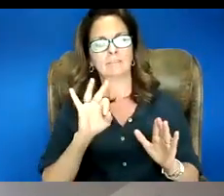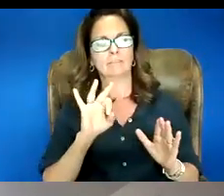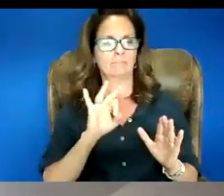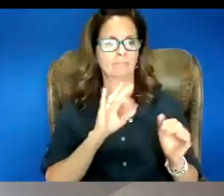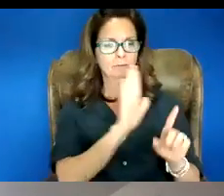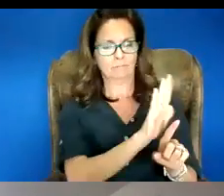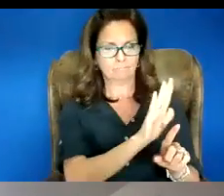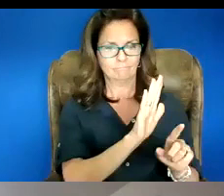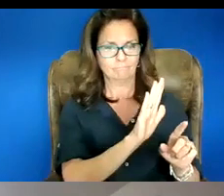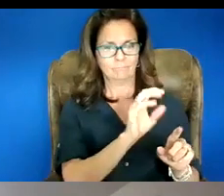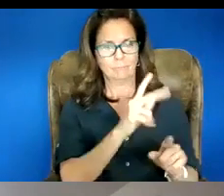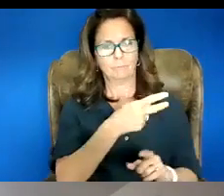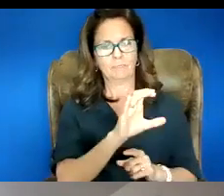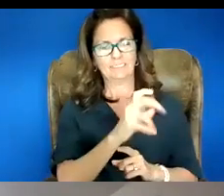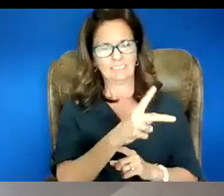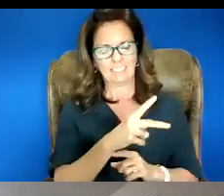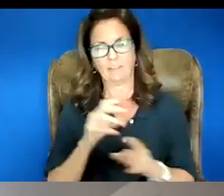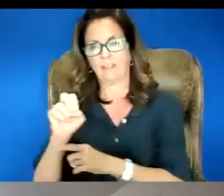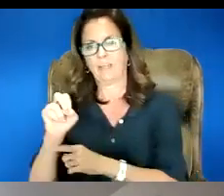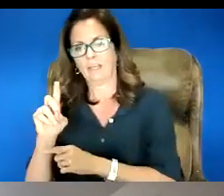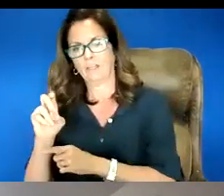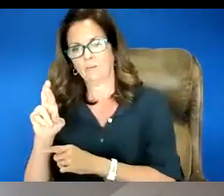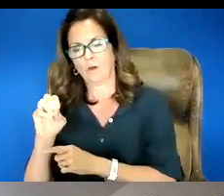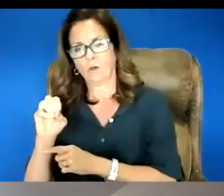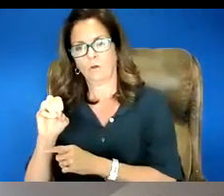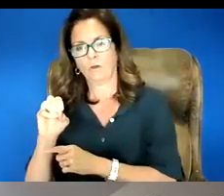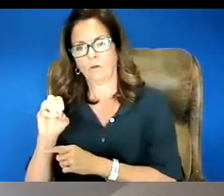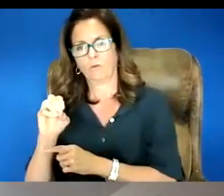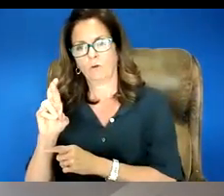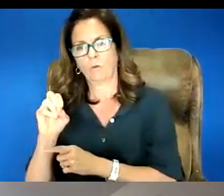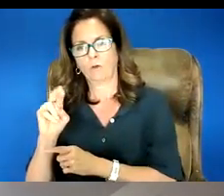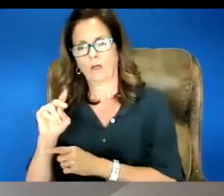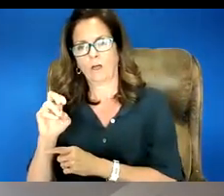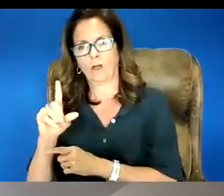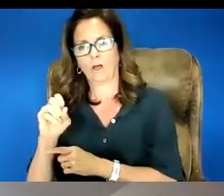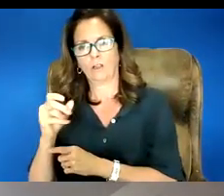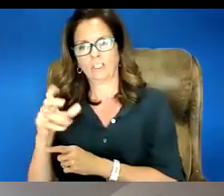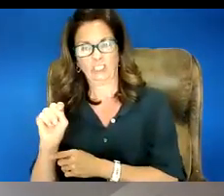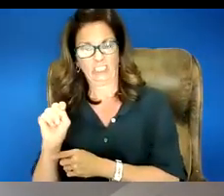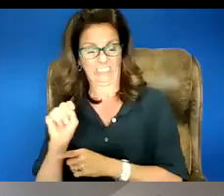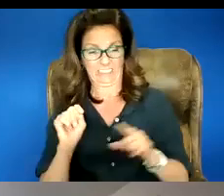your endocrinologist, for example, can the program be with the specialist?